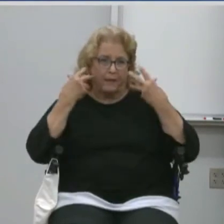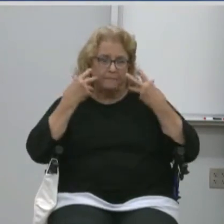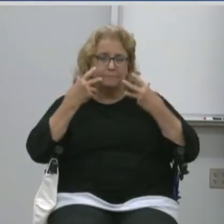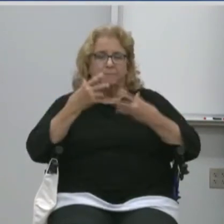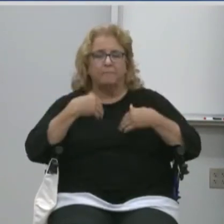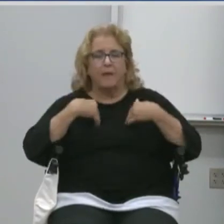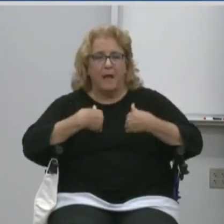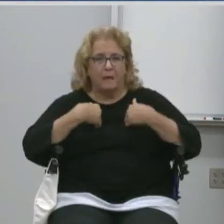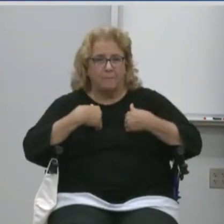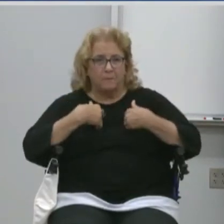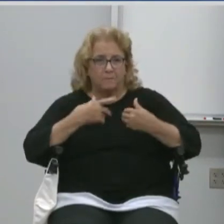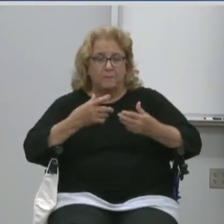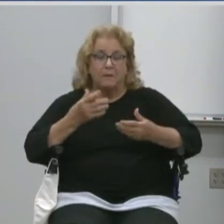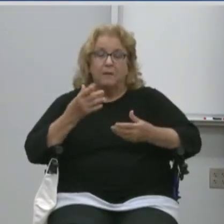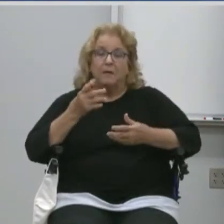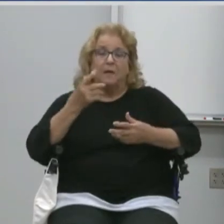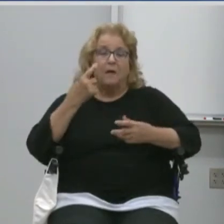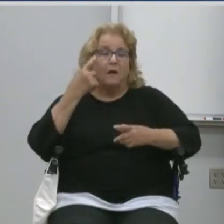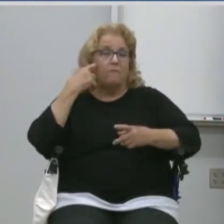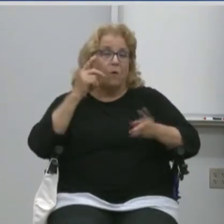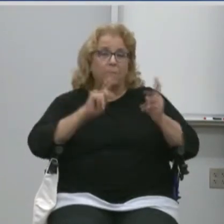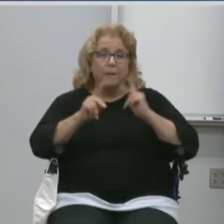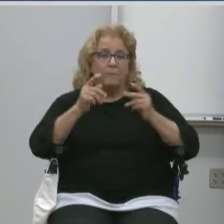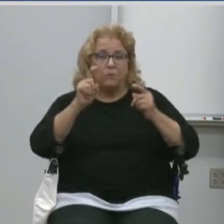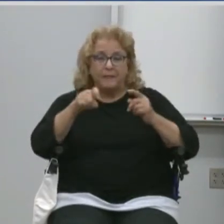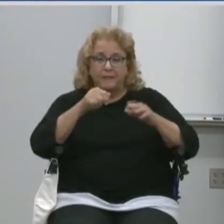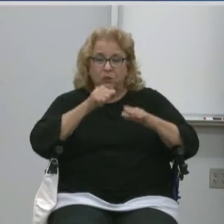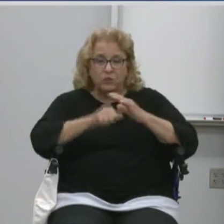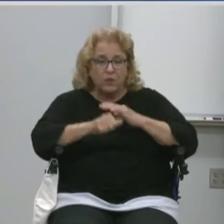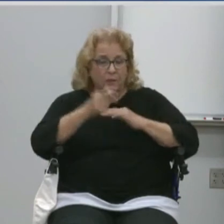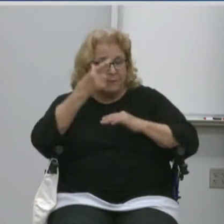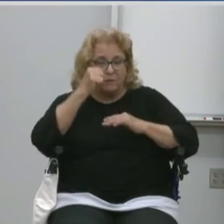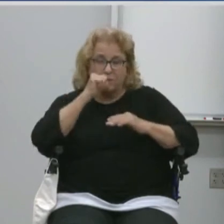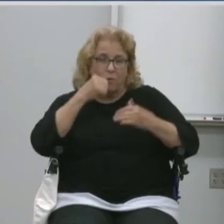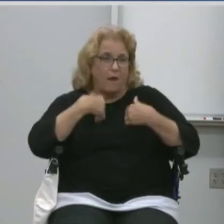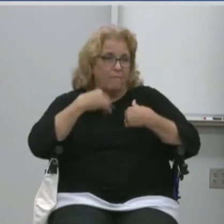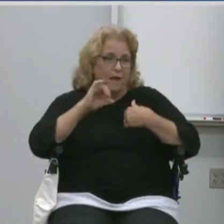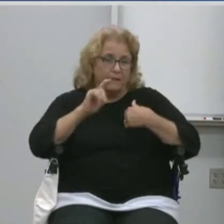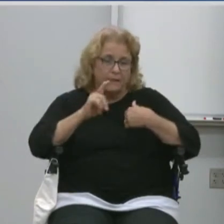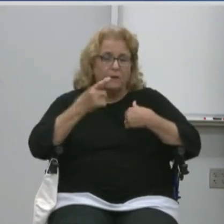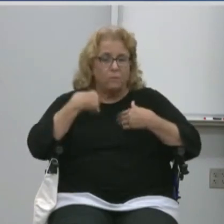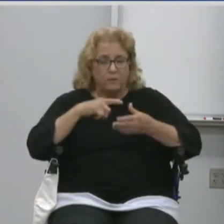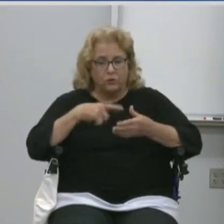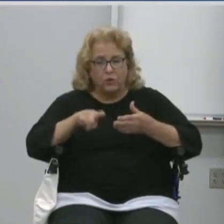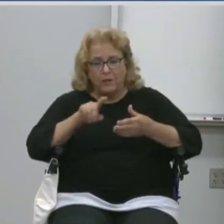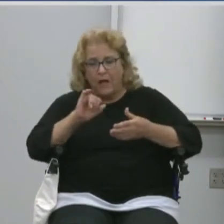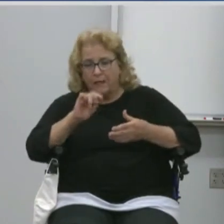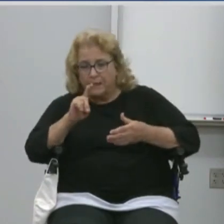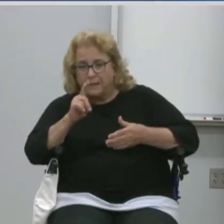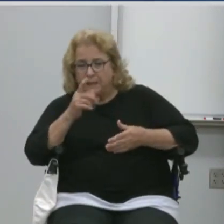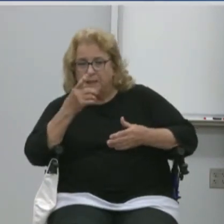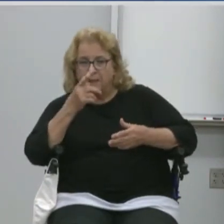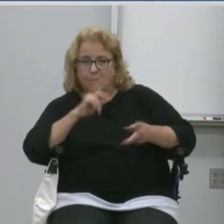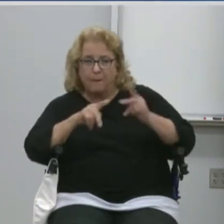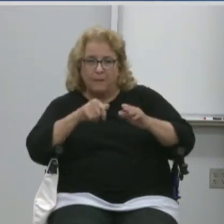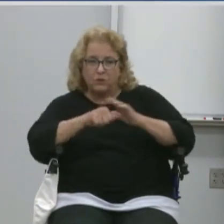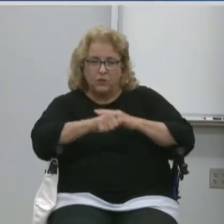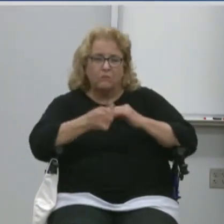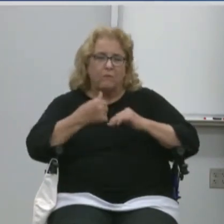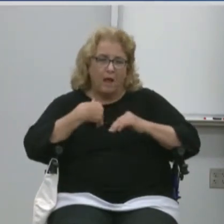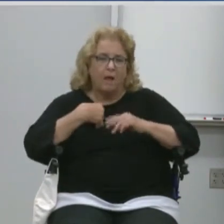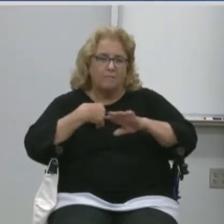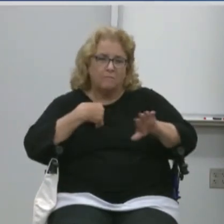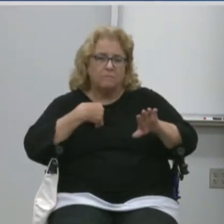who need to shelter who do not have a valid ID, because we do check IDs as individuals come into a public shelter. We have arrangements for